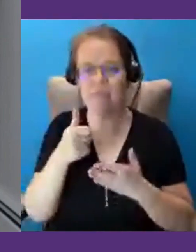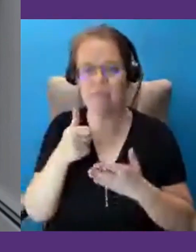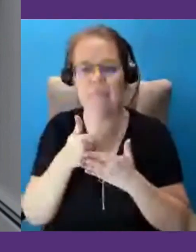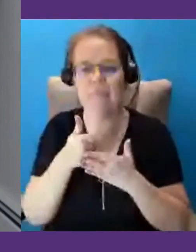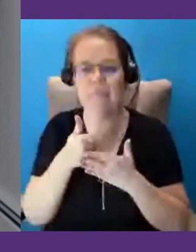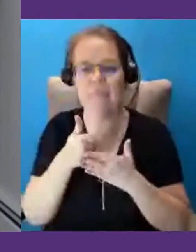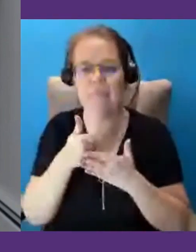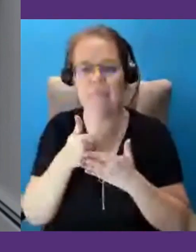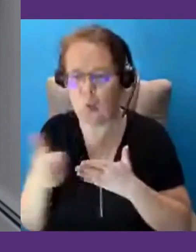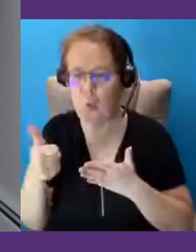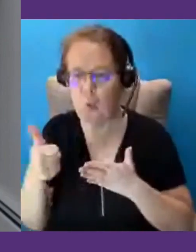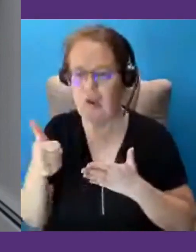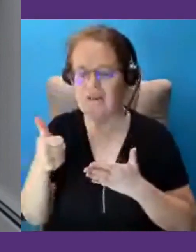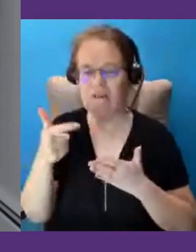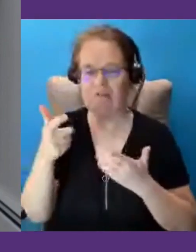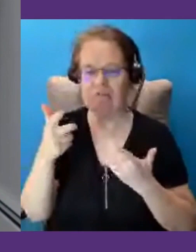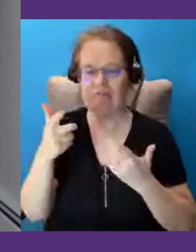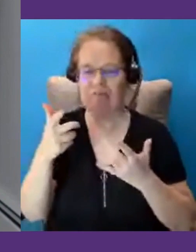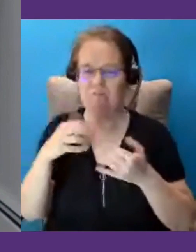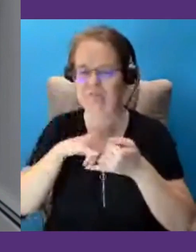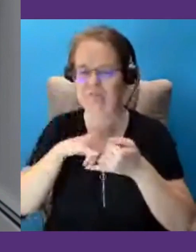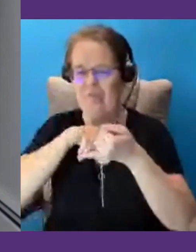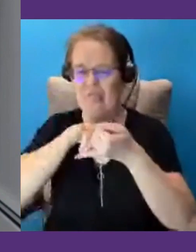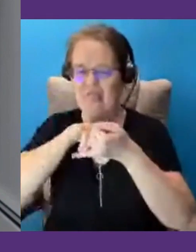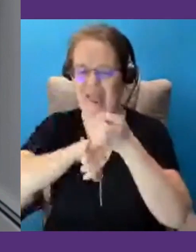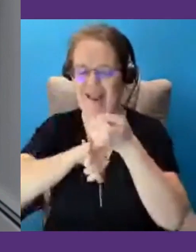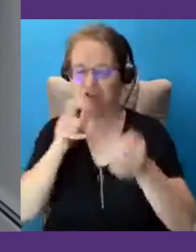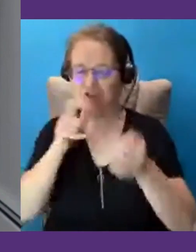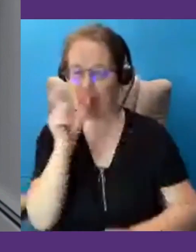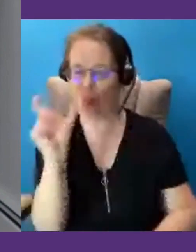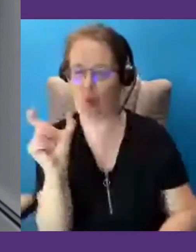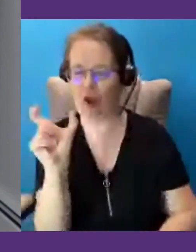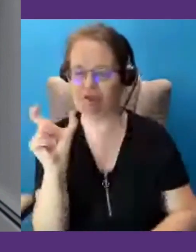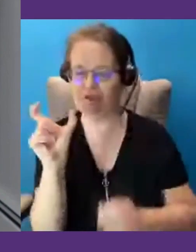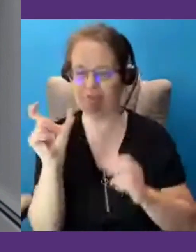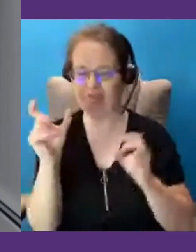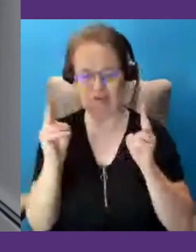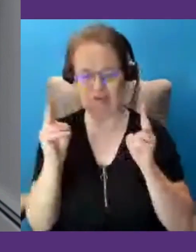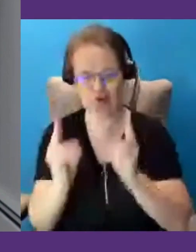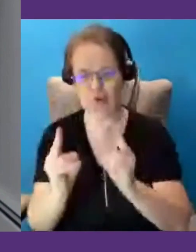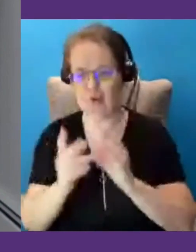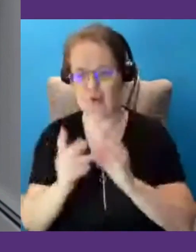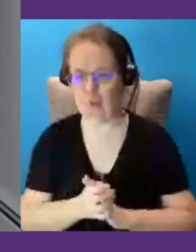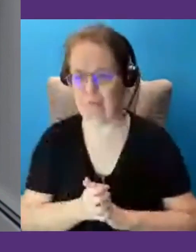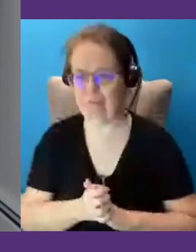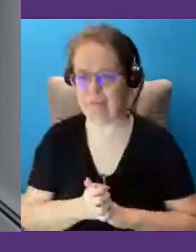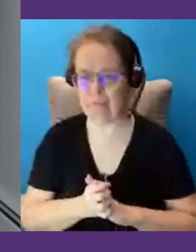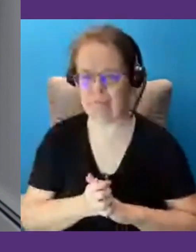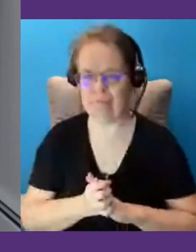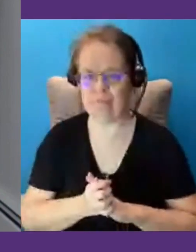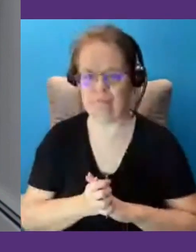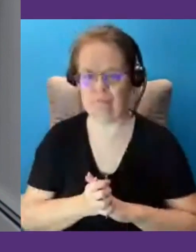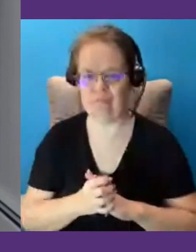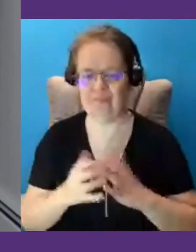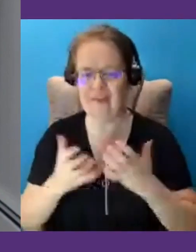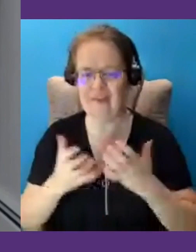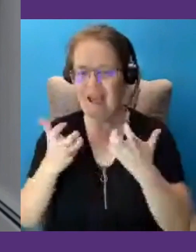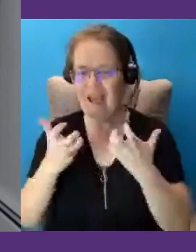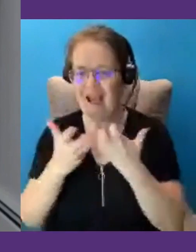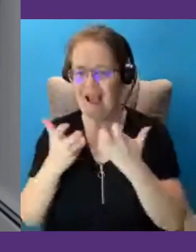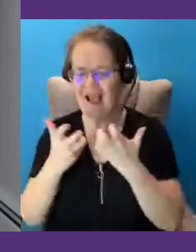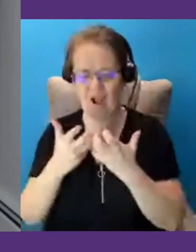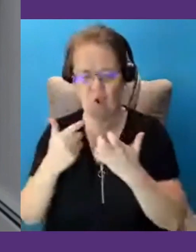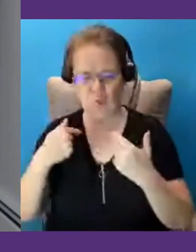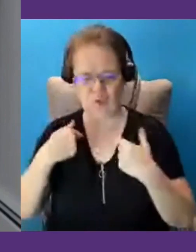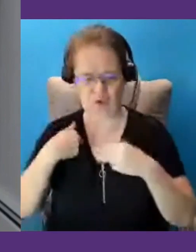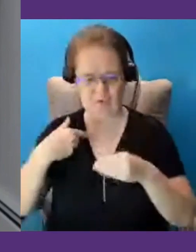it. And how do we sort of involve ourselves, not only from a